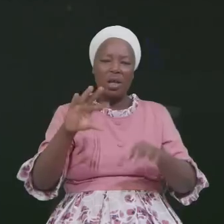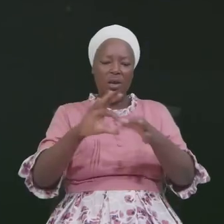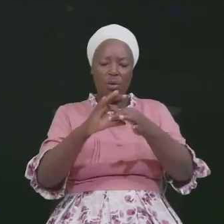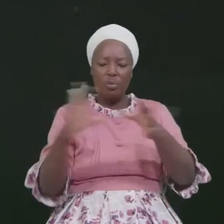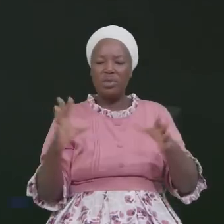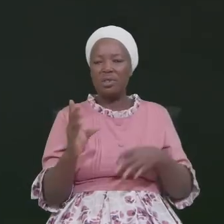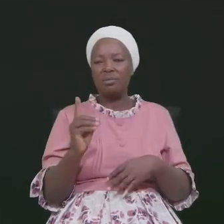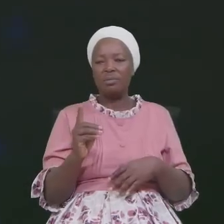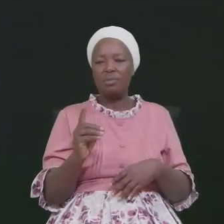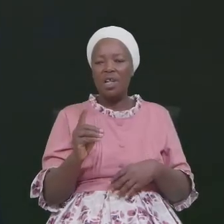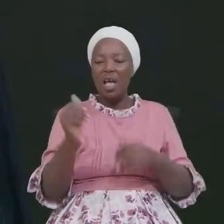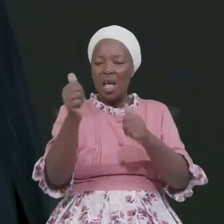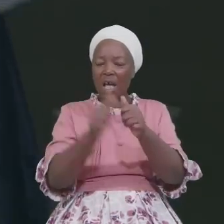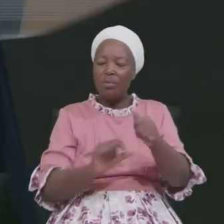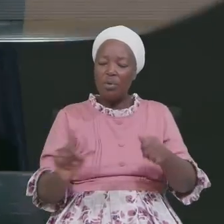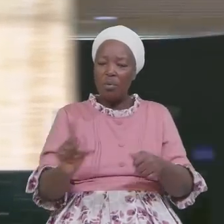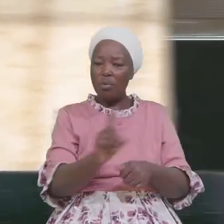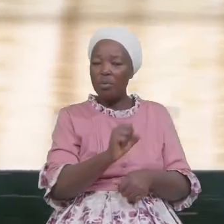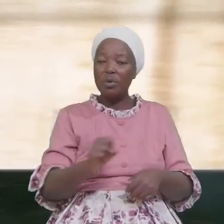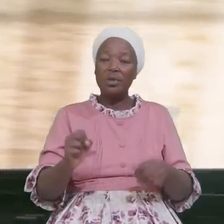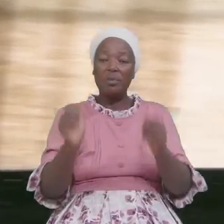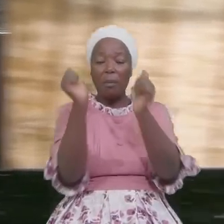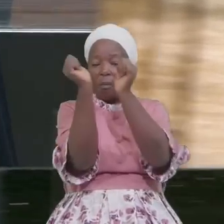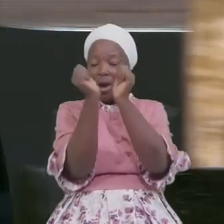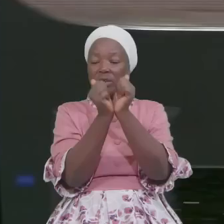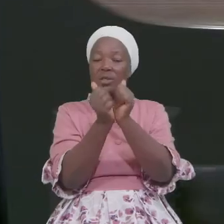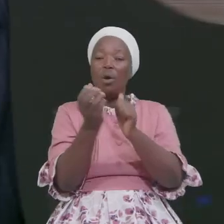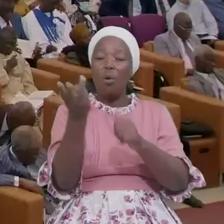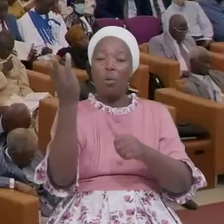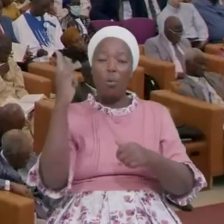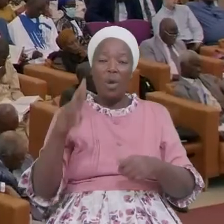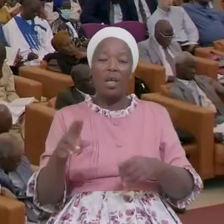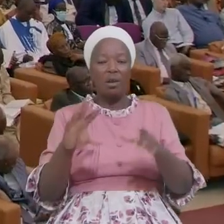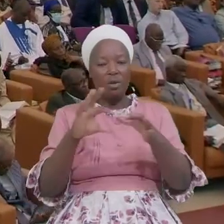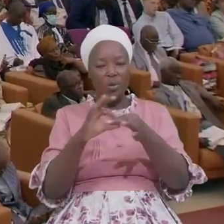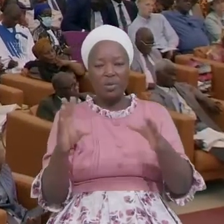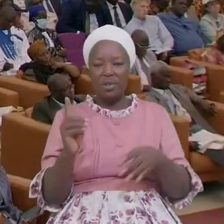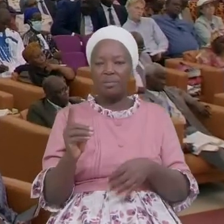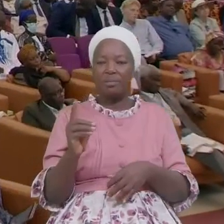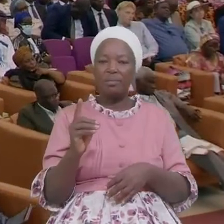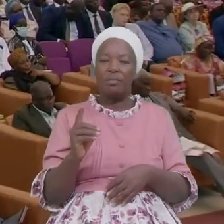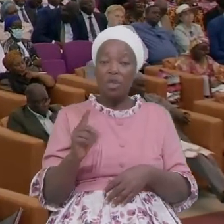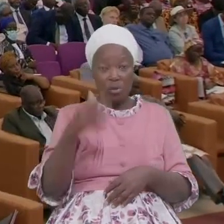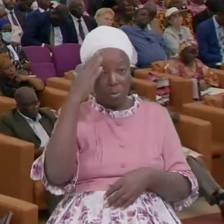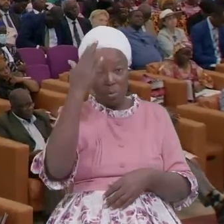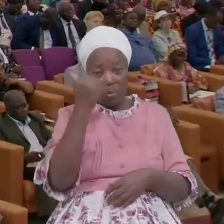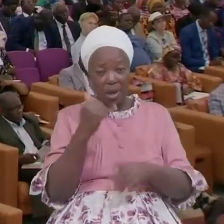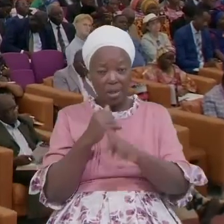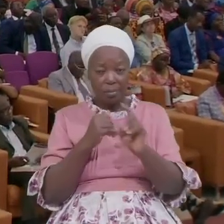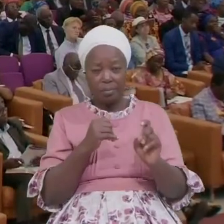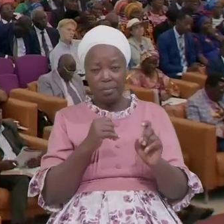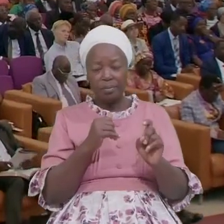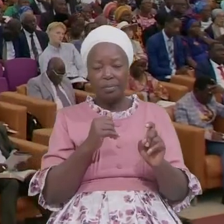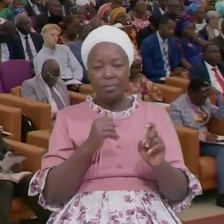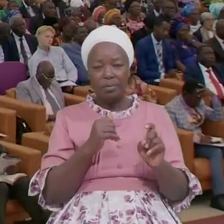loosed. Everyone's bands were loosed. You know why?